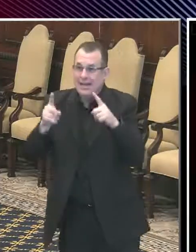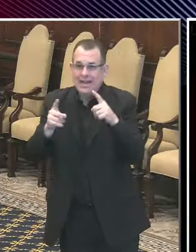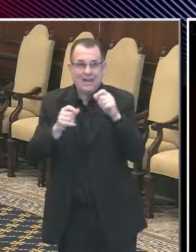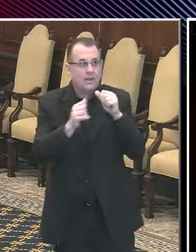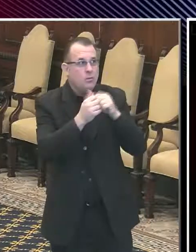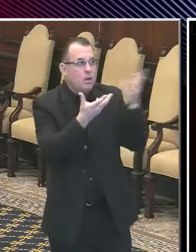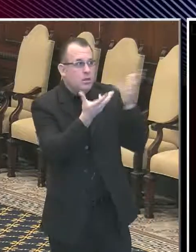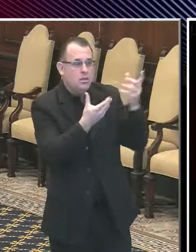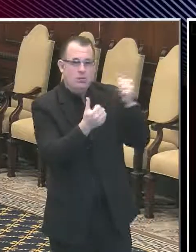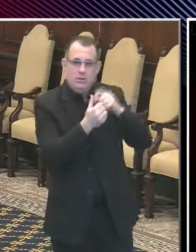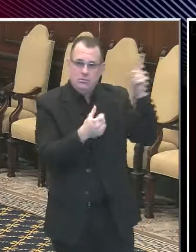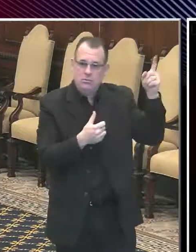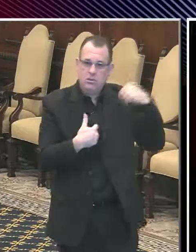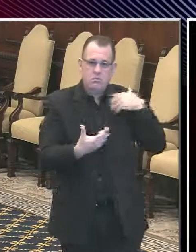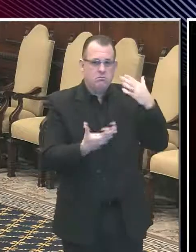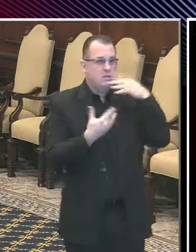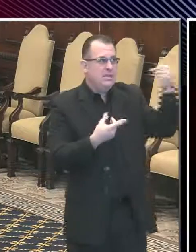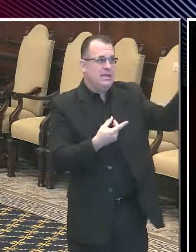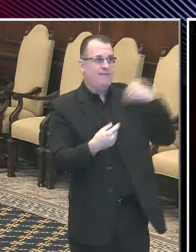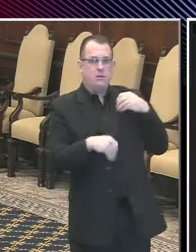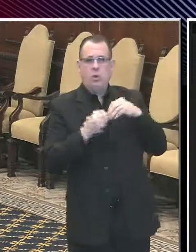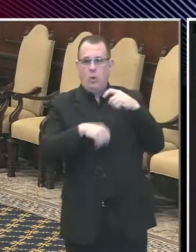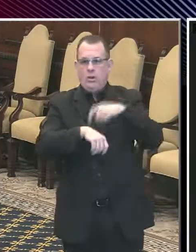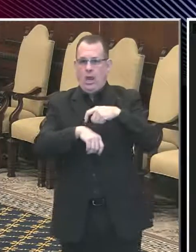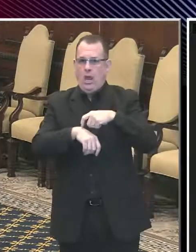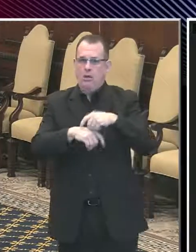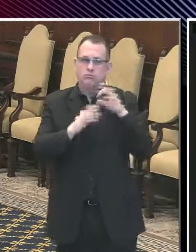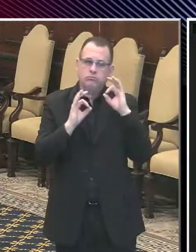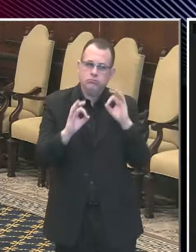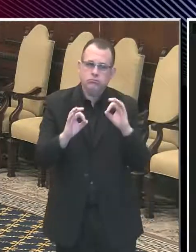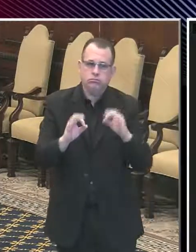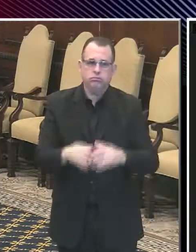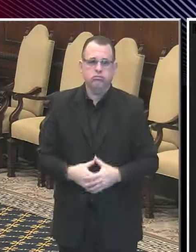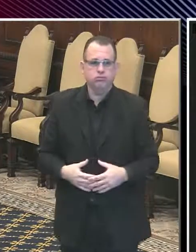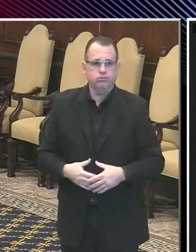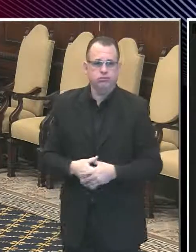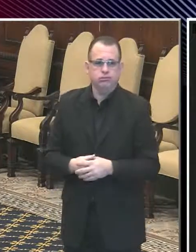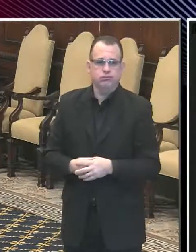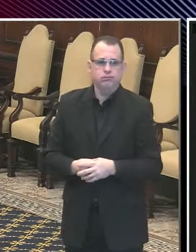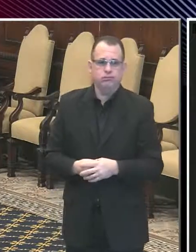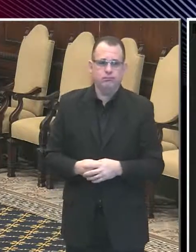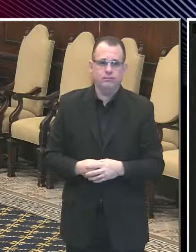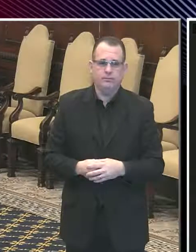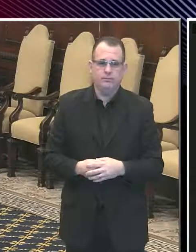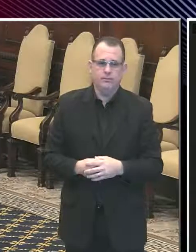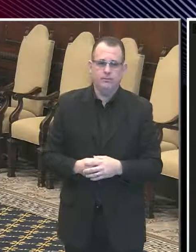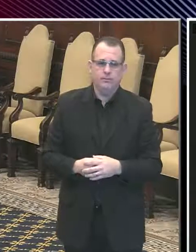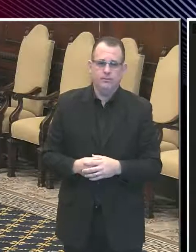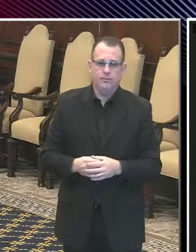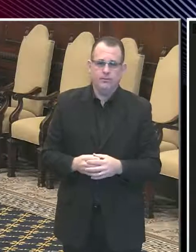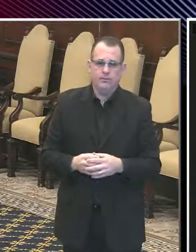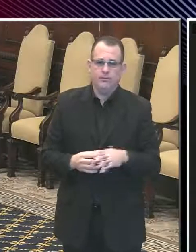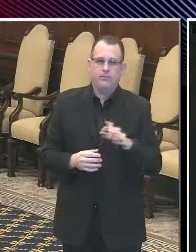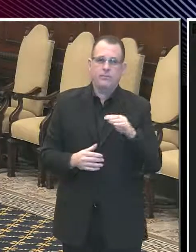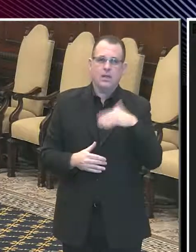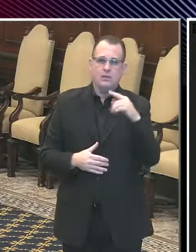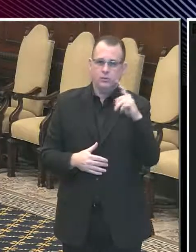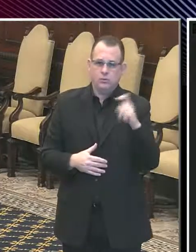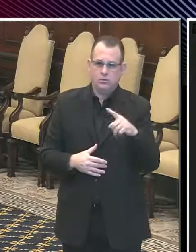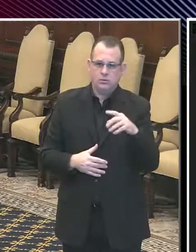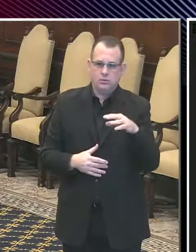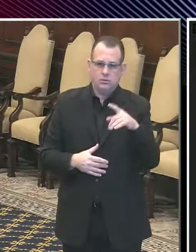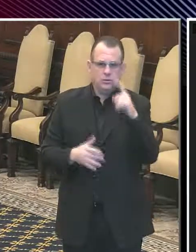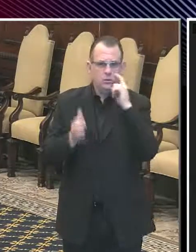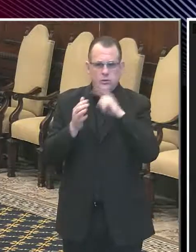some more time to work it out. And I guess you probably saw their list of requests and demands. Do you think those